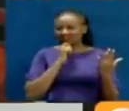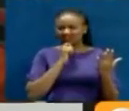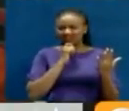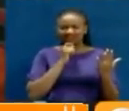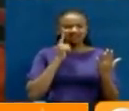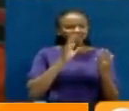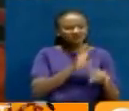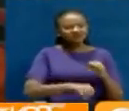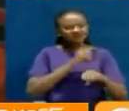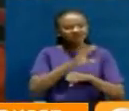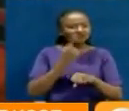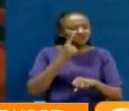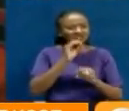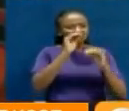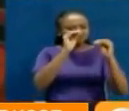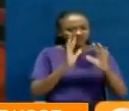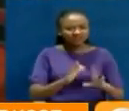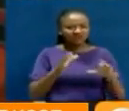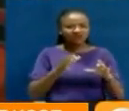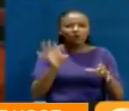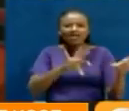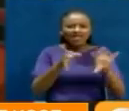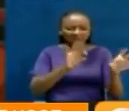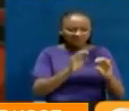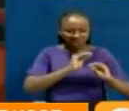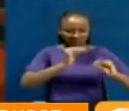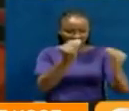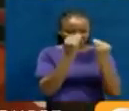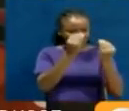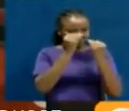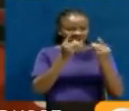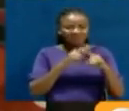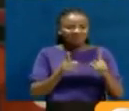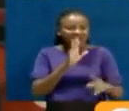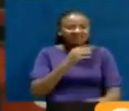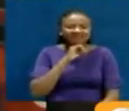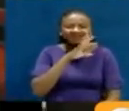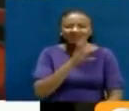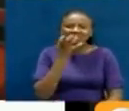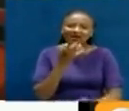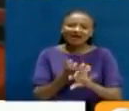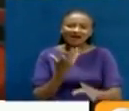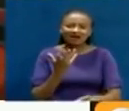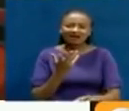naona hiyo video, naona mwalimu wa kemia anafunza, lakini sasa sauti haiko.